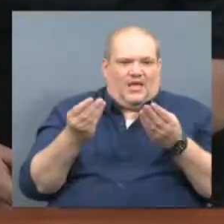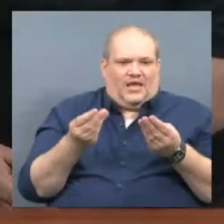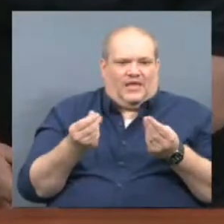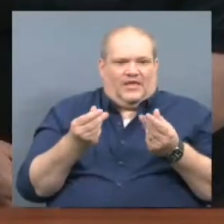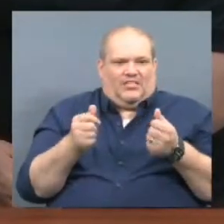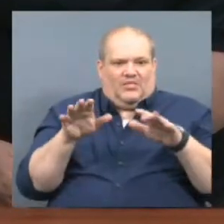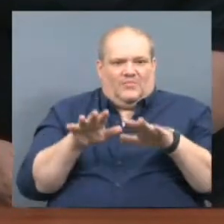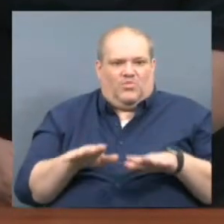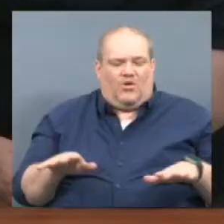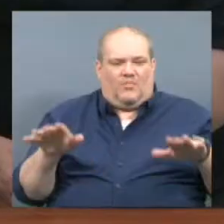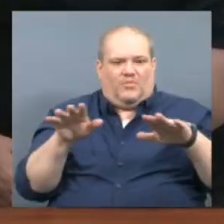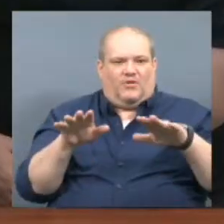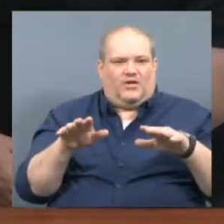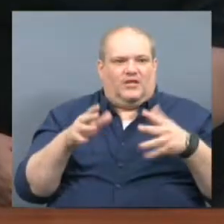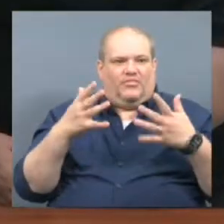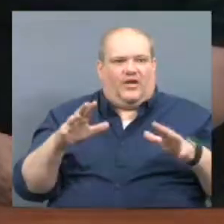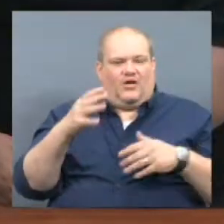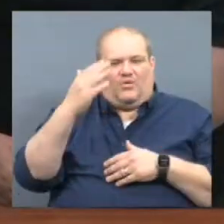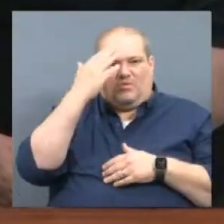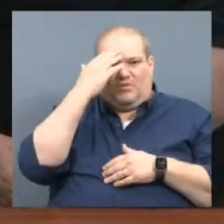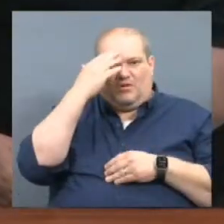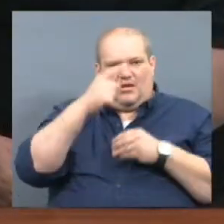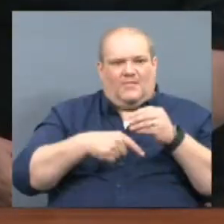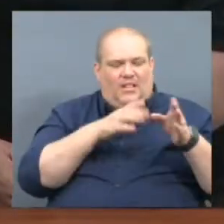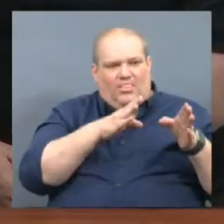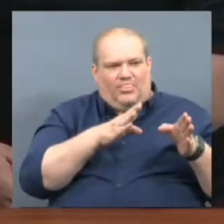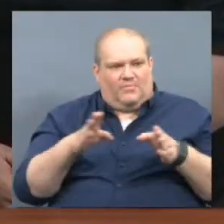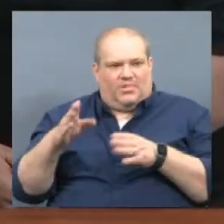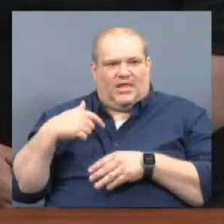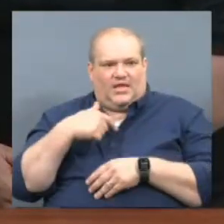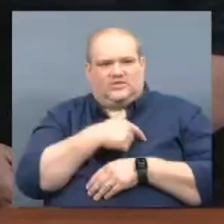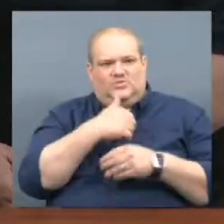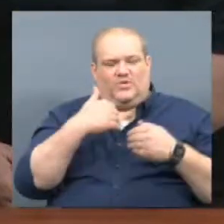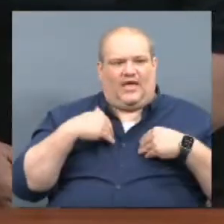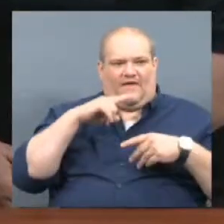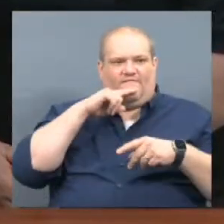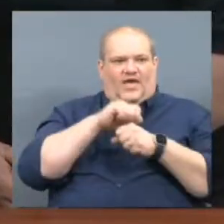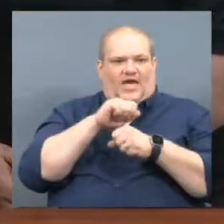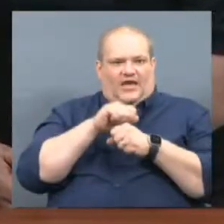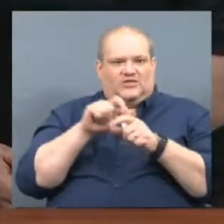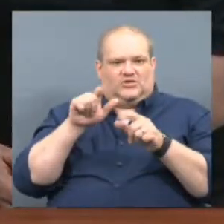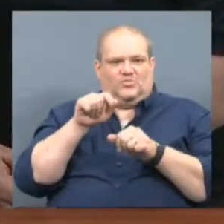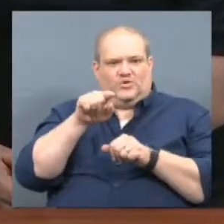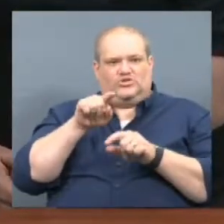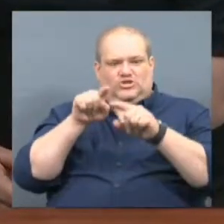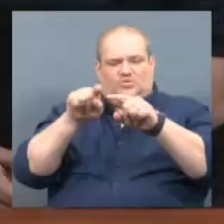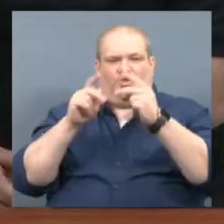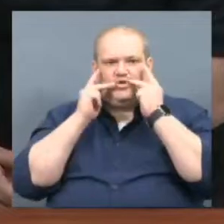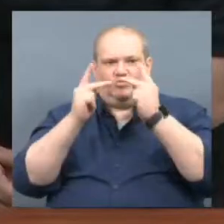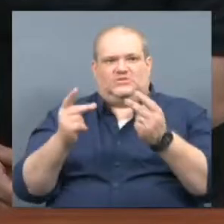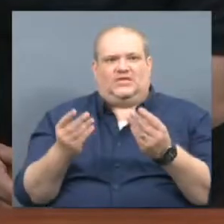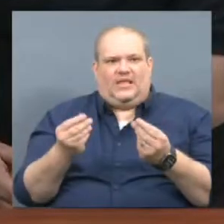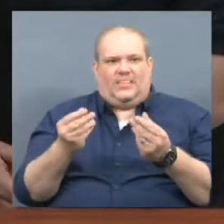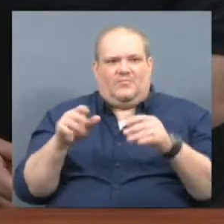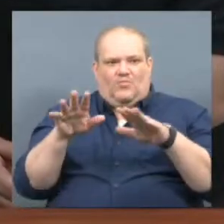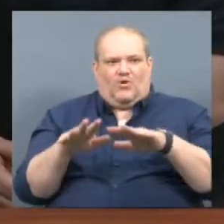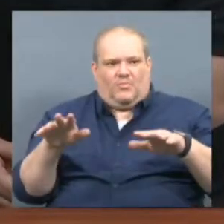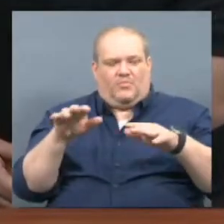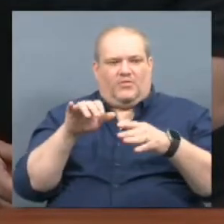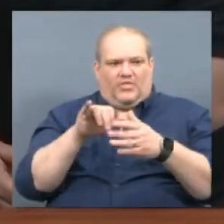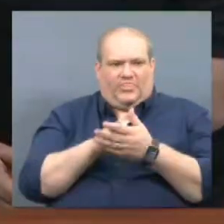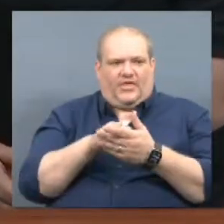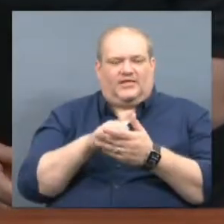property. So they are aware of the plans that we have. Actually, when she went to see the property, that was one of the